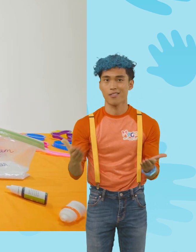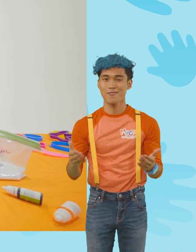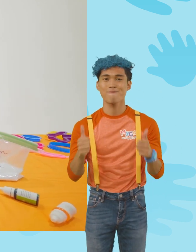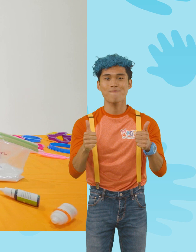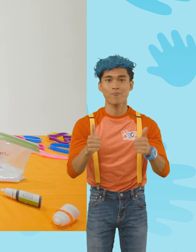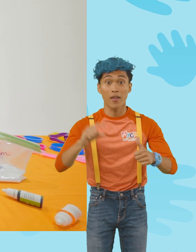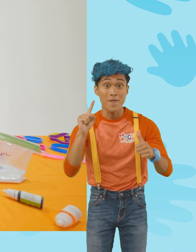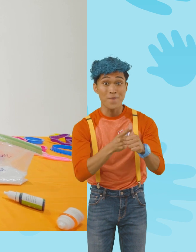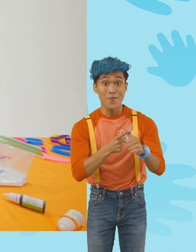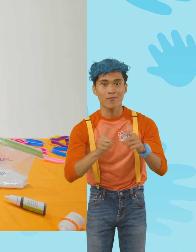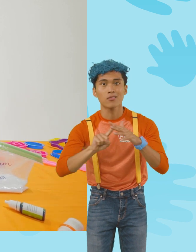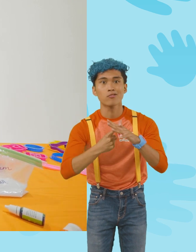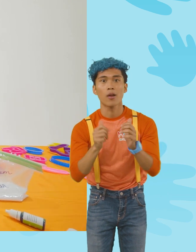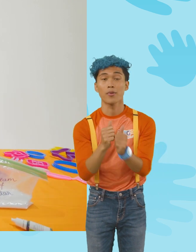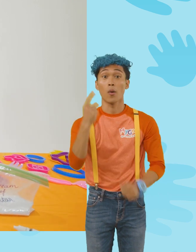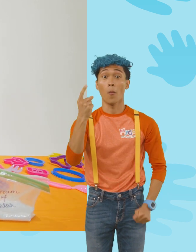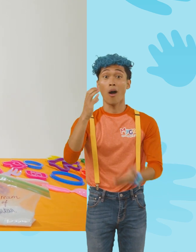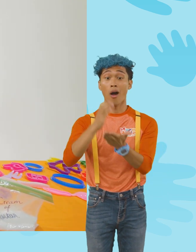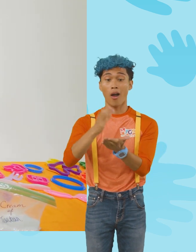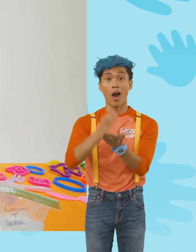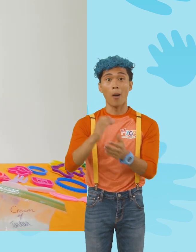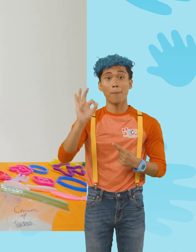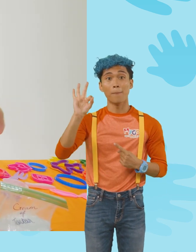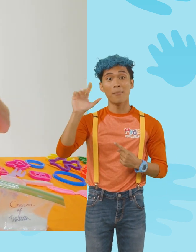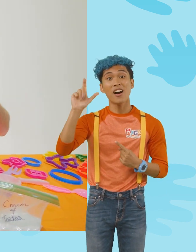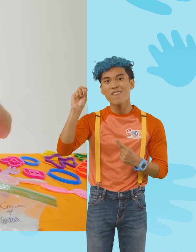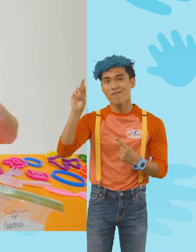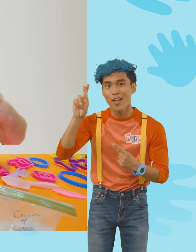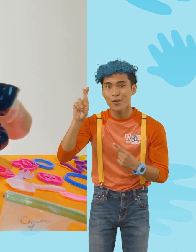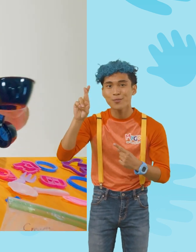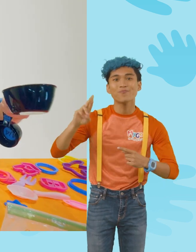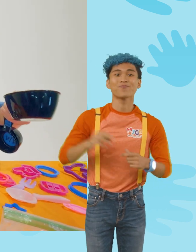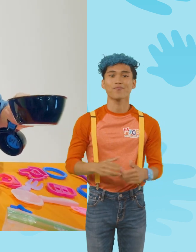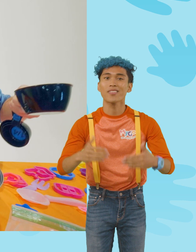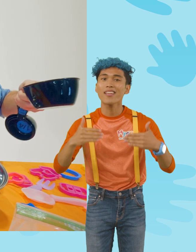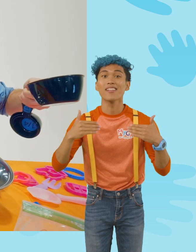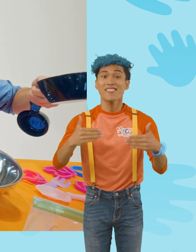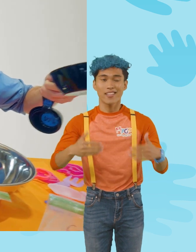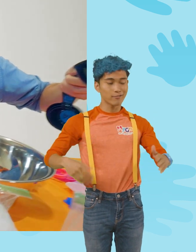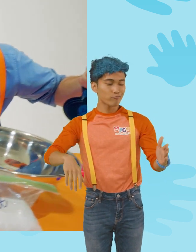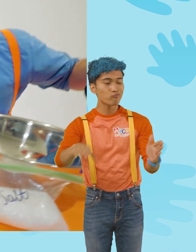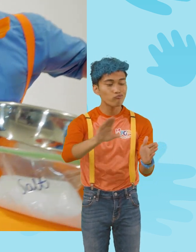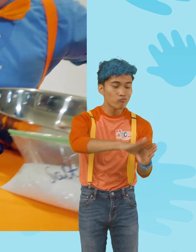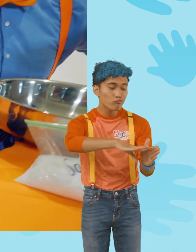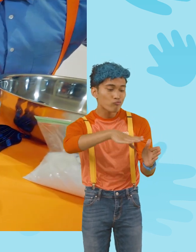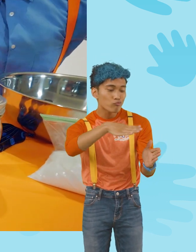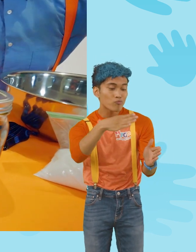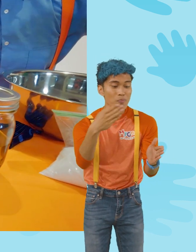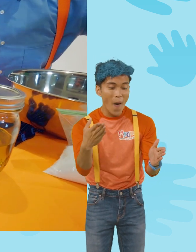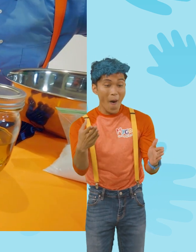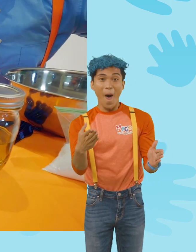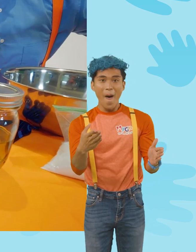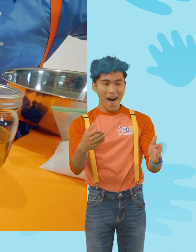So first, we need to start with 1 cup of flour. Whoa. Okay, let's open this